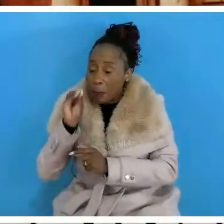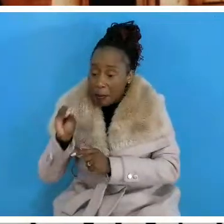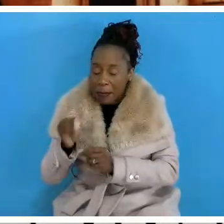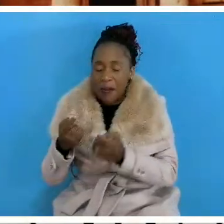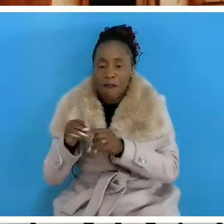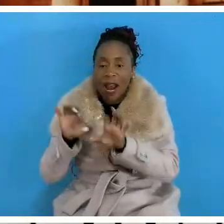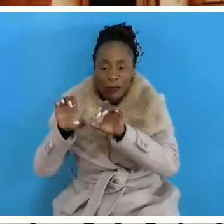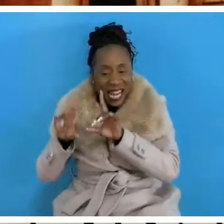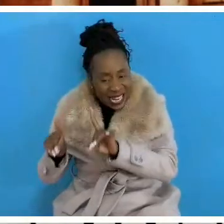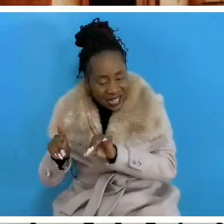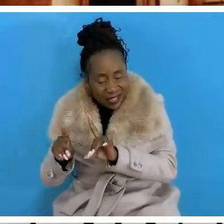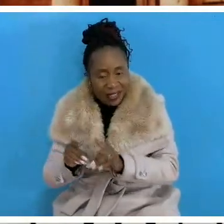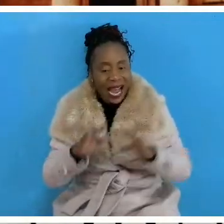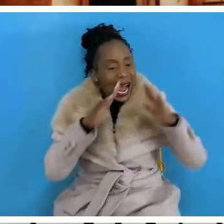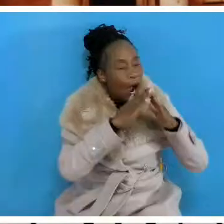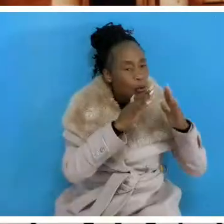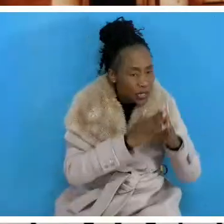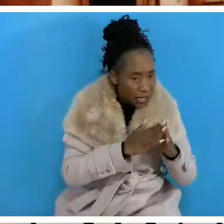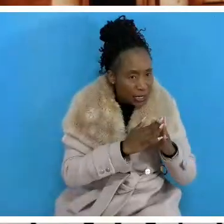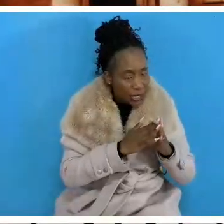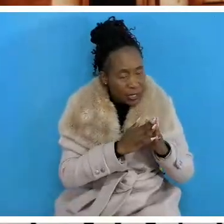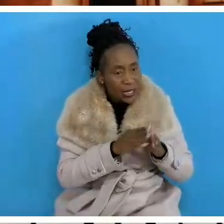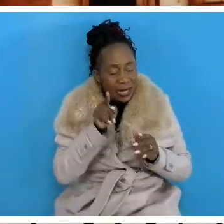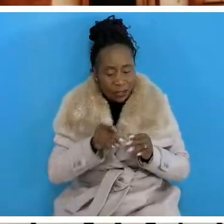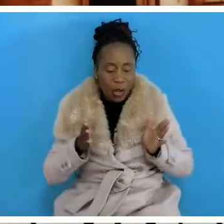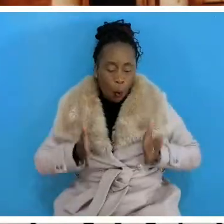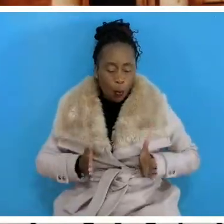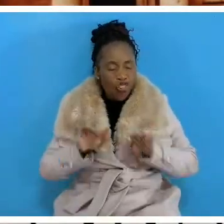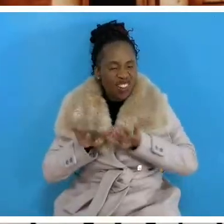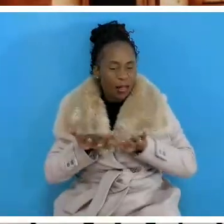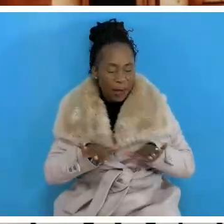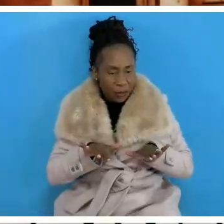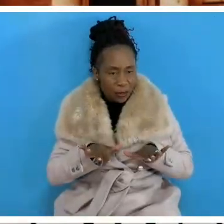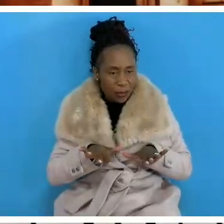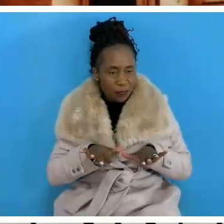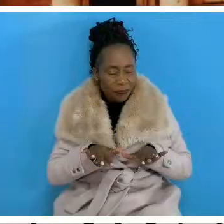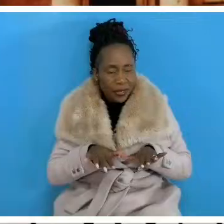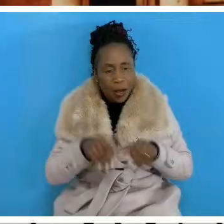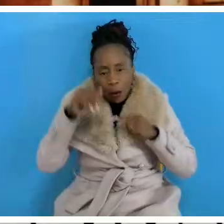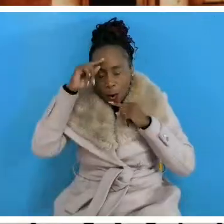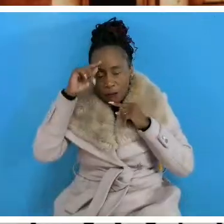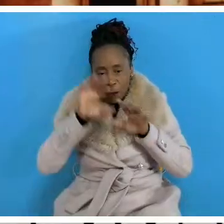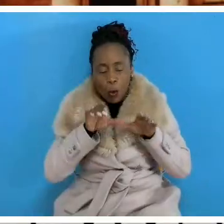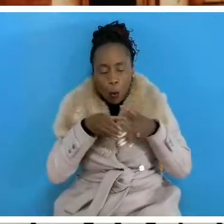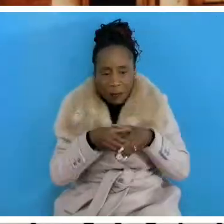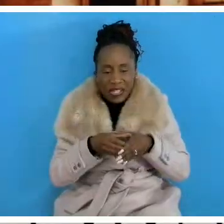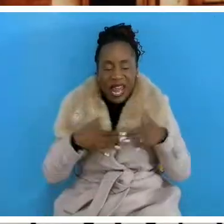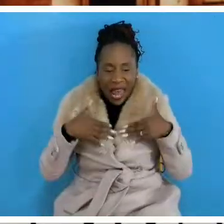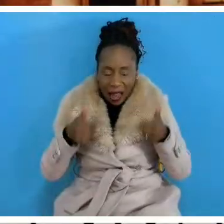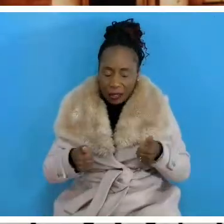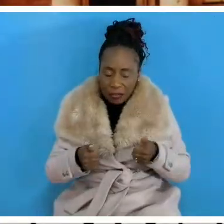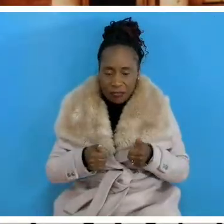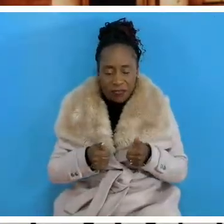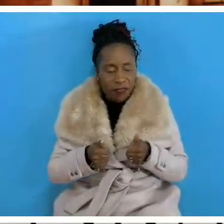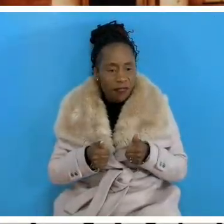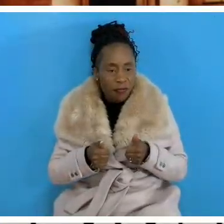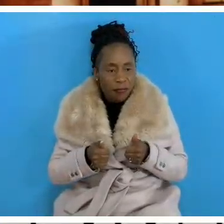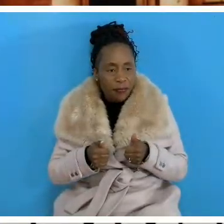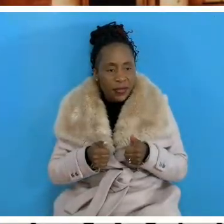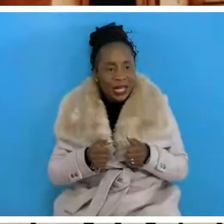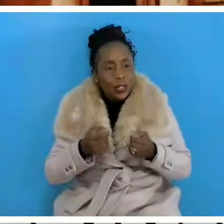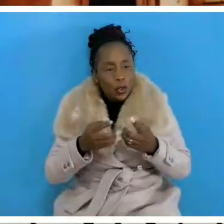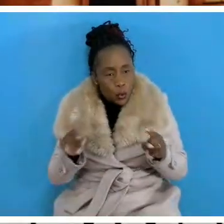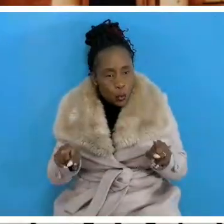Portfolio Committee for Housing, which we call Human Settlements. Portfolio Committee for Health and Wellness. So